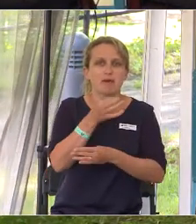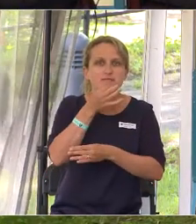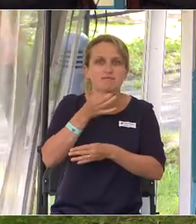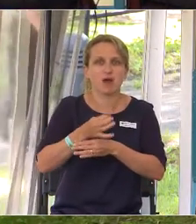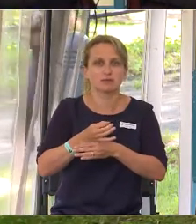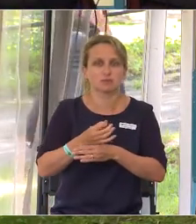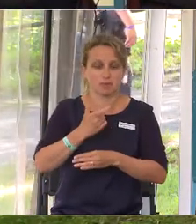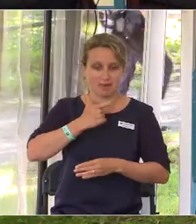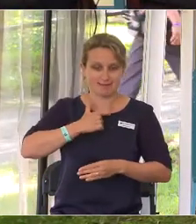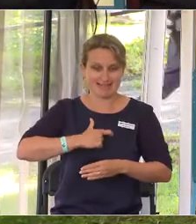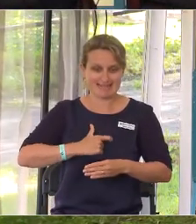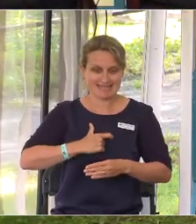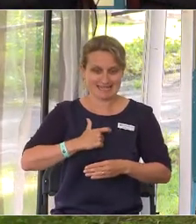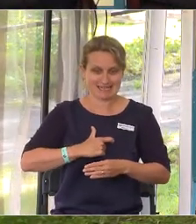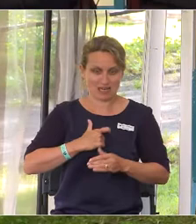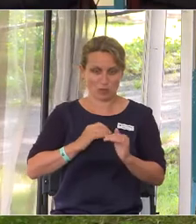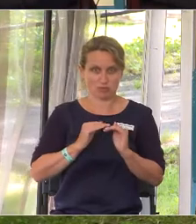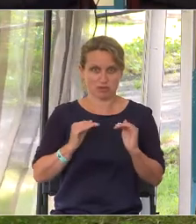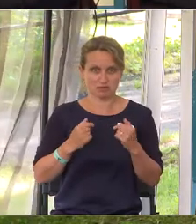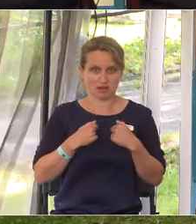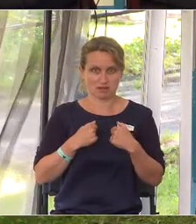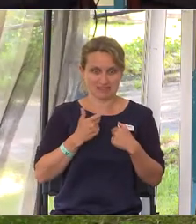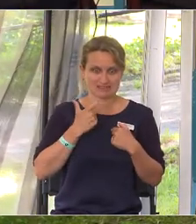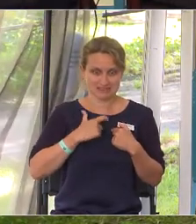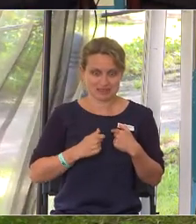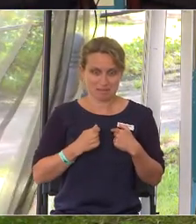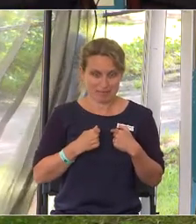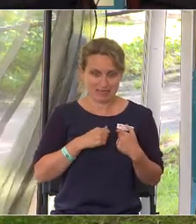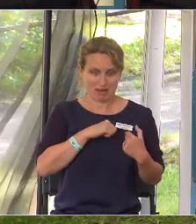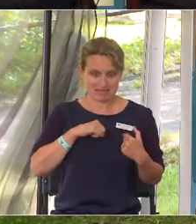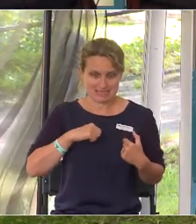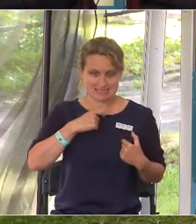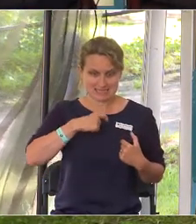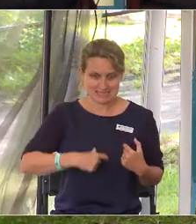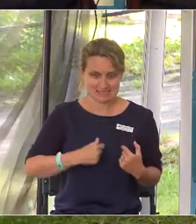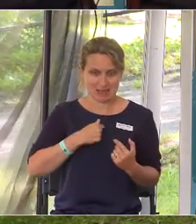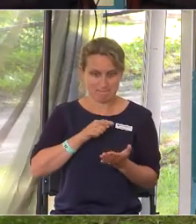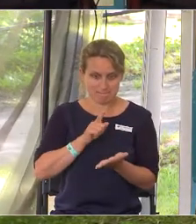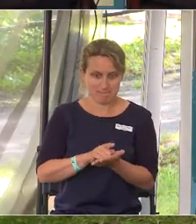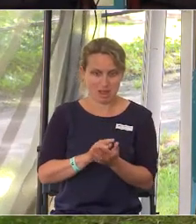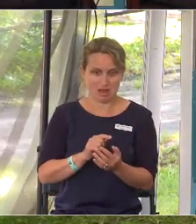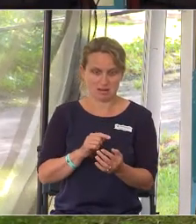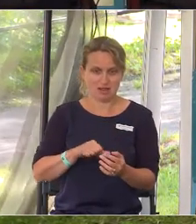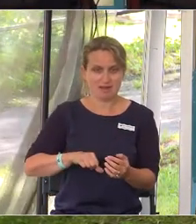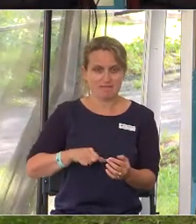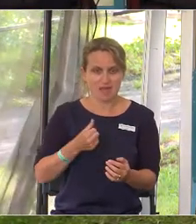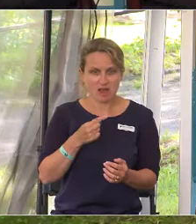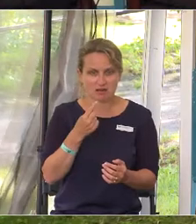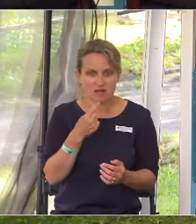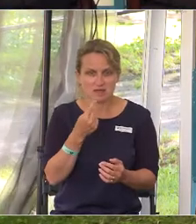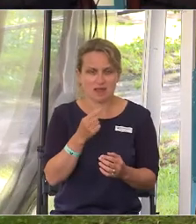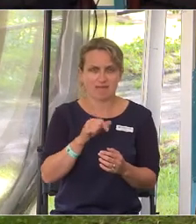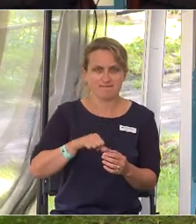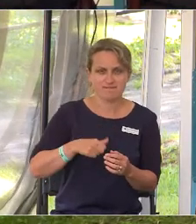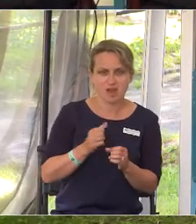Individual level, everyone has to need to reach the top of this harassment and hate speech comments. We can